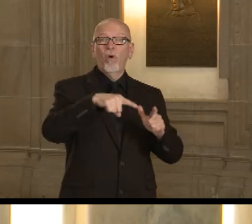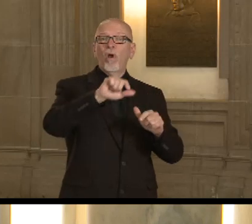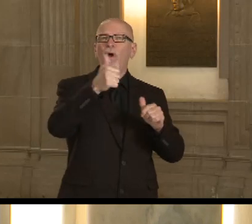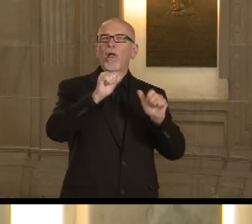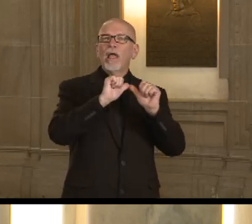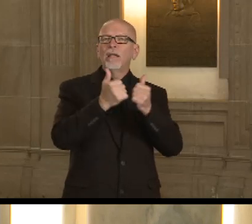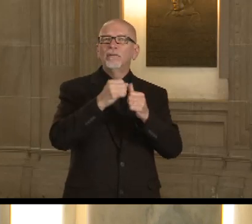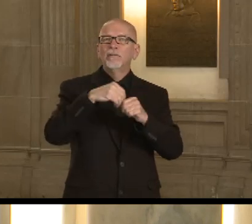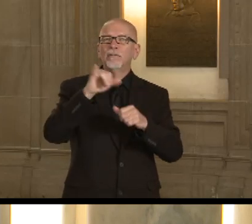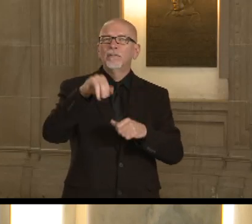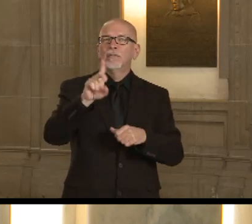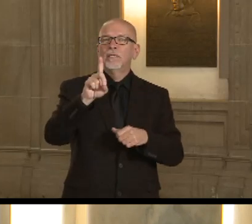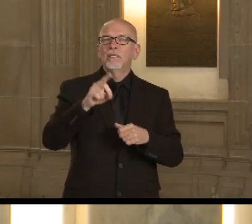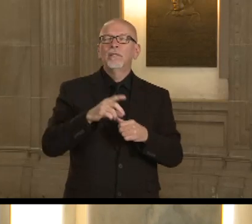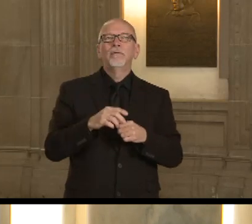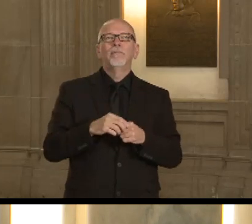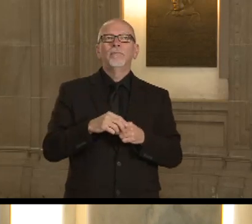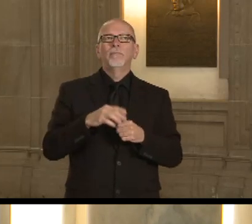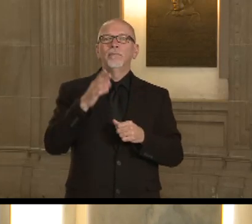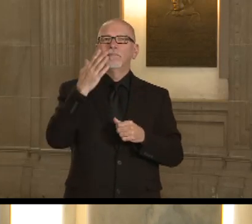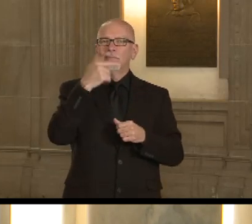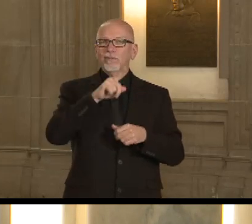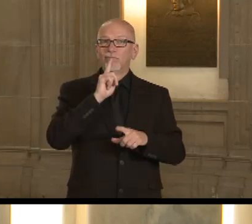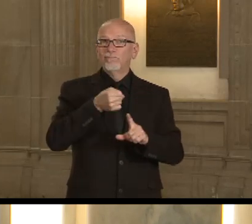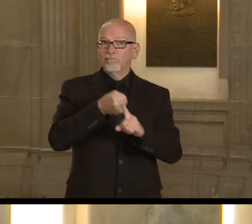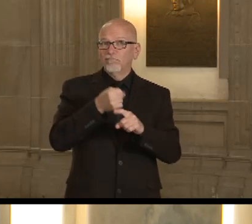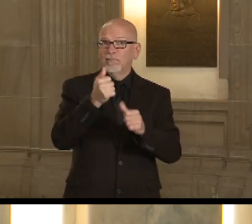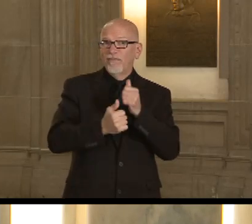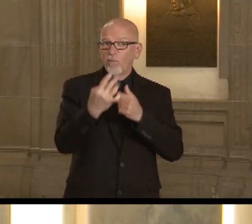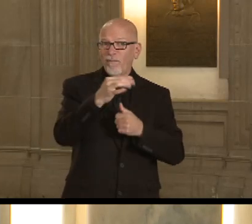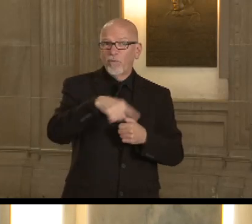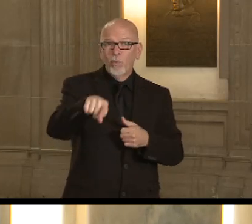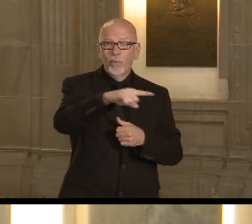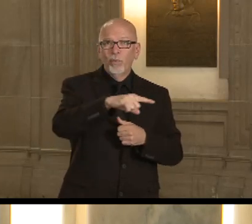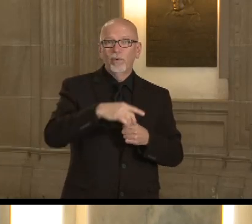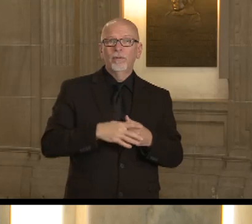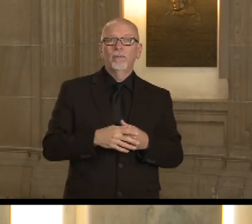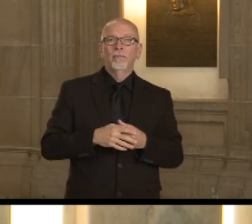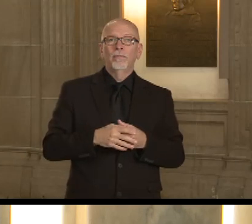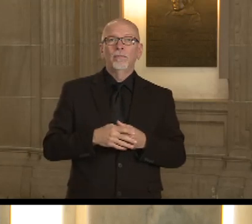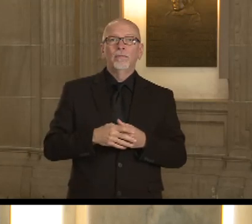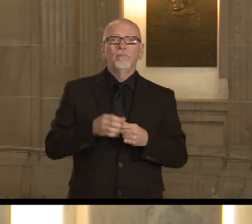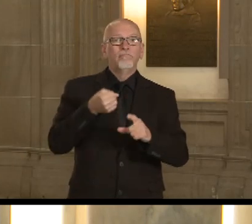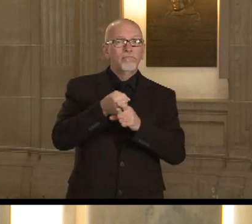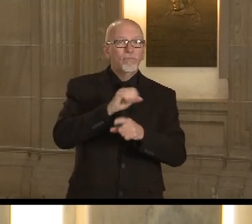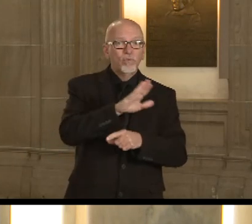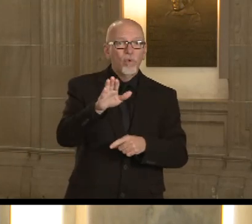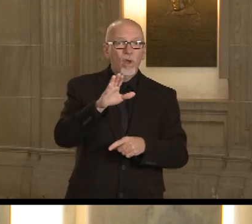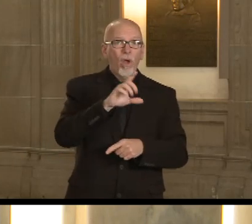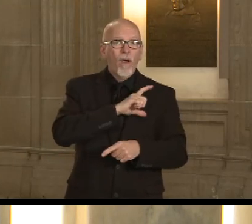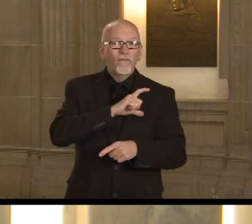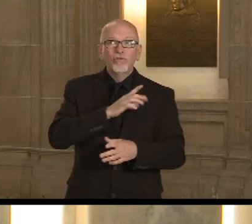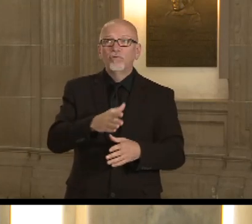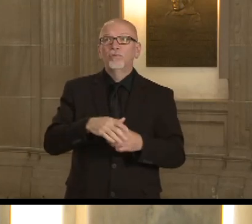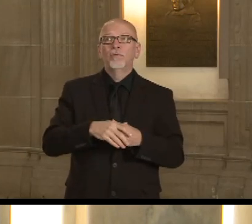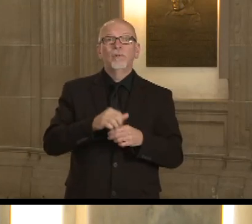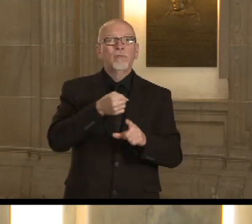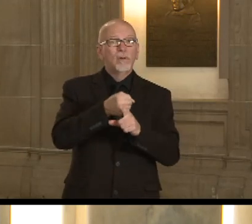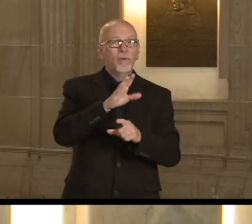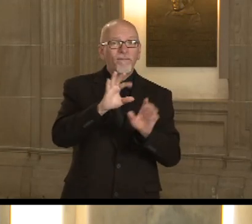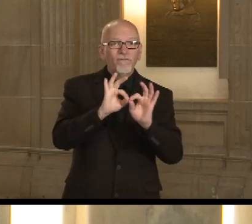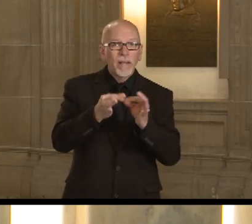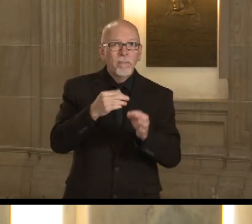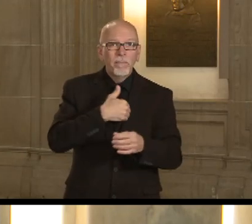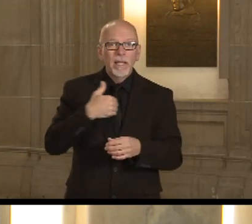agencies within Indiana, as this has affected every one of you, every one of your officers, every one of your family